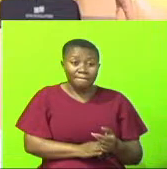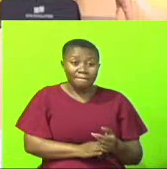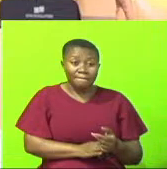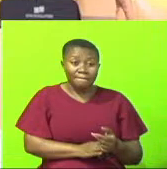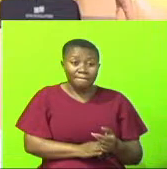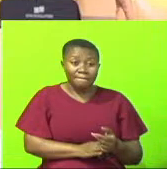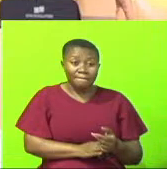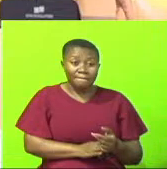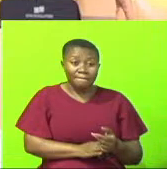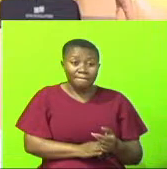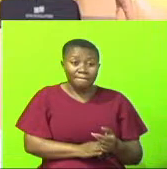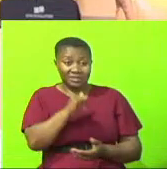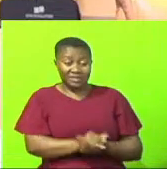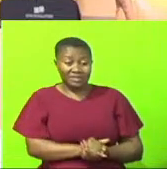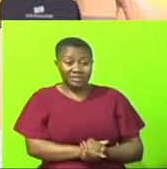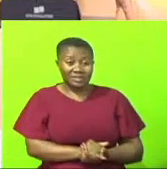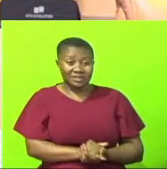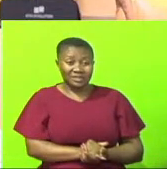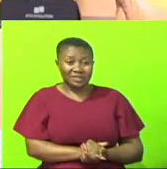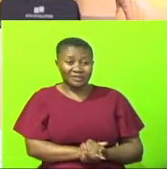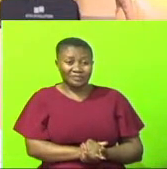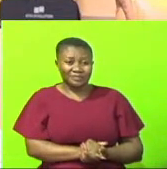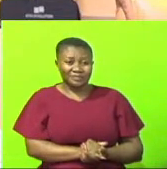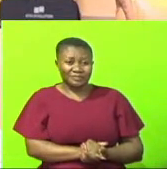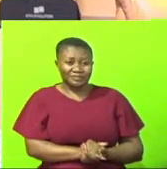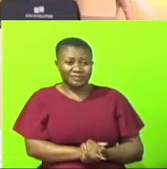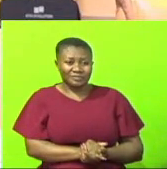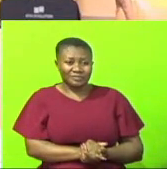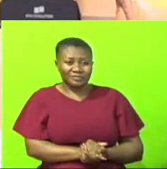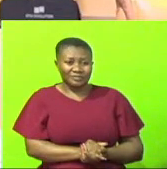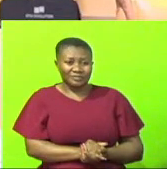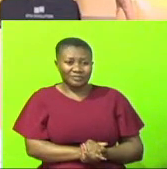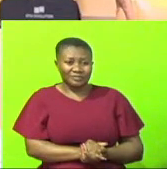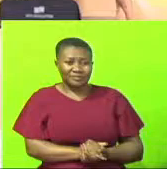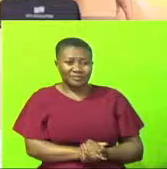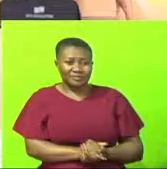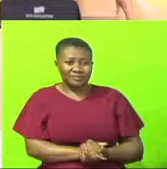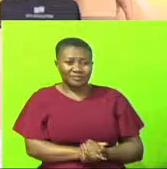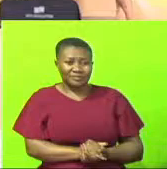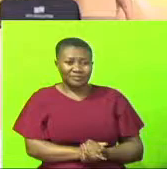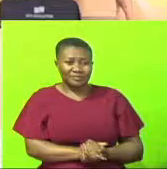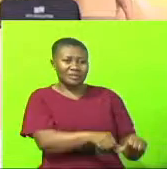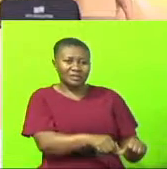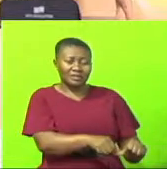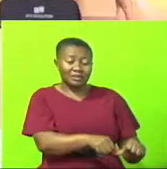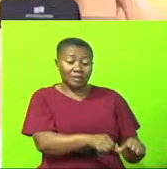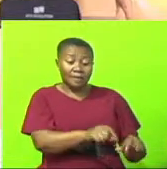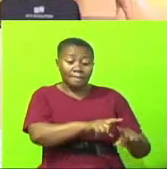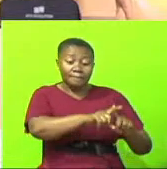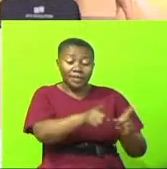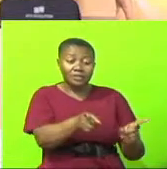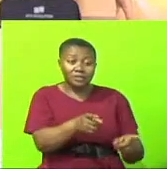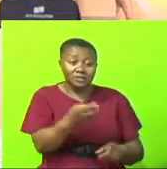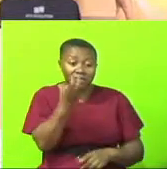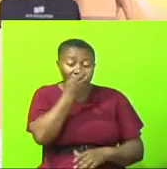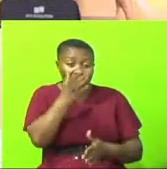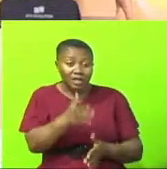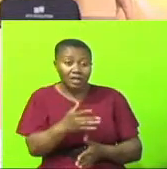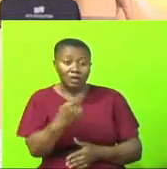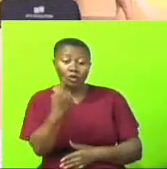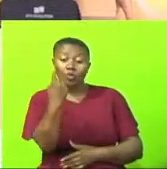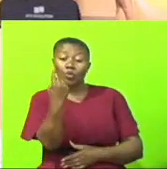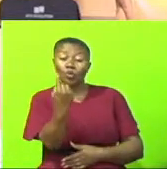that, Mr. Speaker, you should stay by this ruling. Mr. Speaker, the only difference